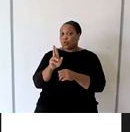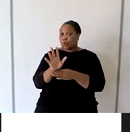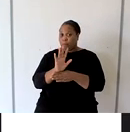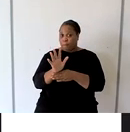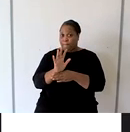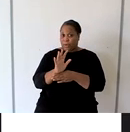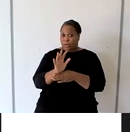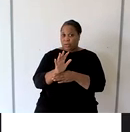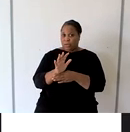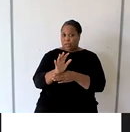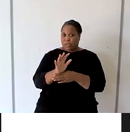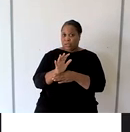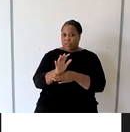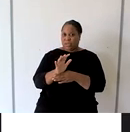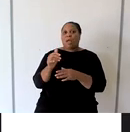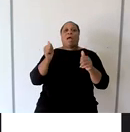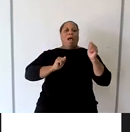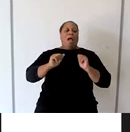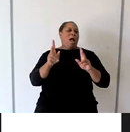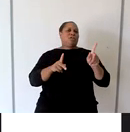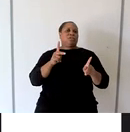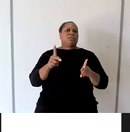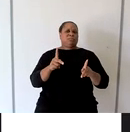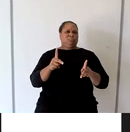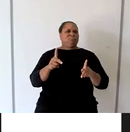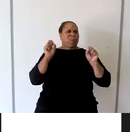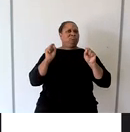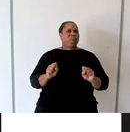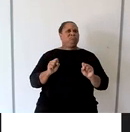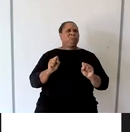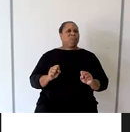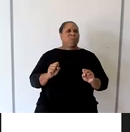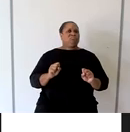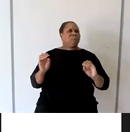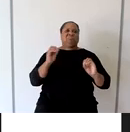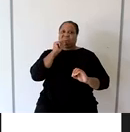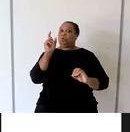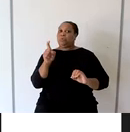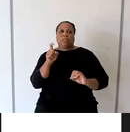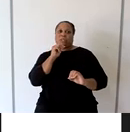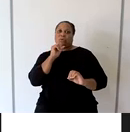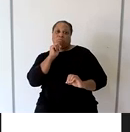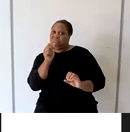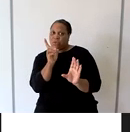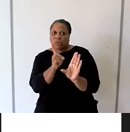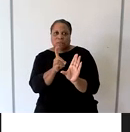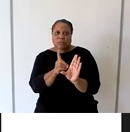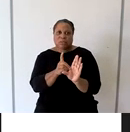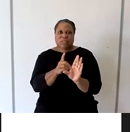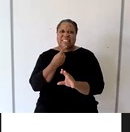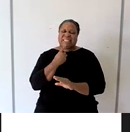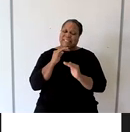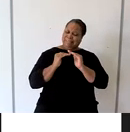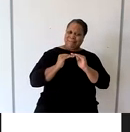by actors who are actually able-bodied. So there is, again, a real severe lack